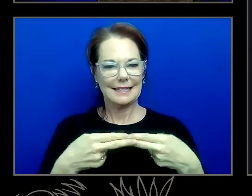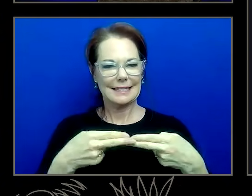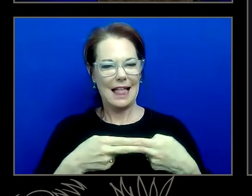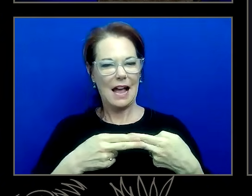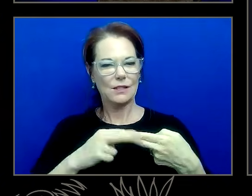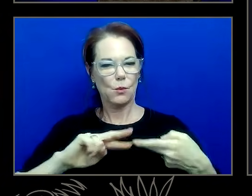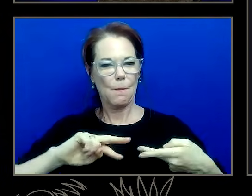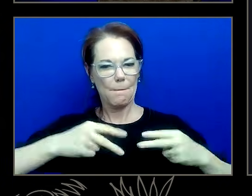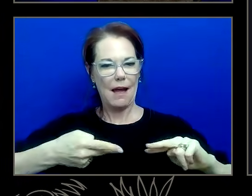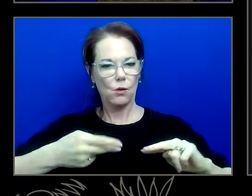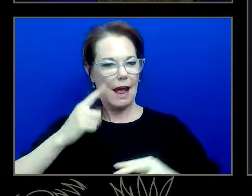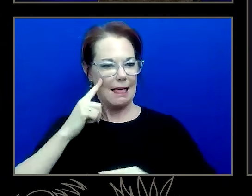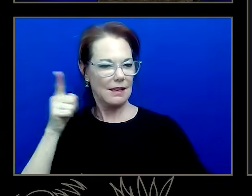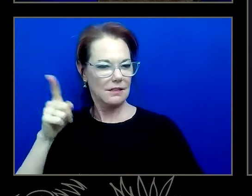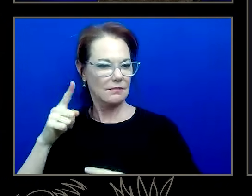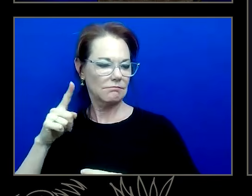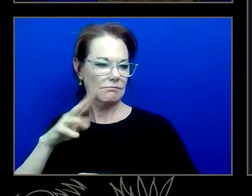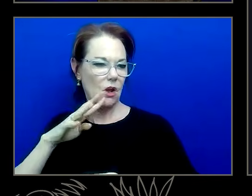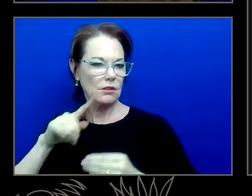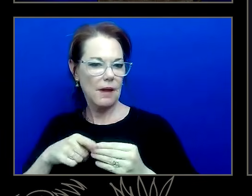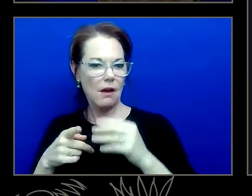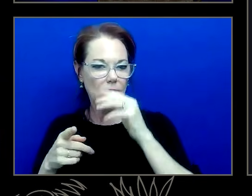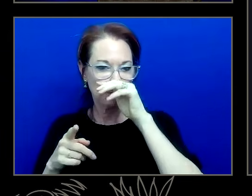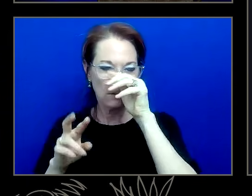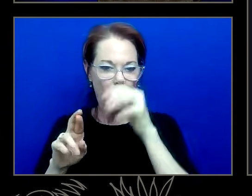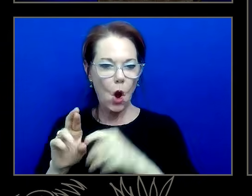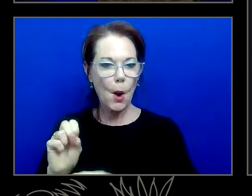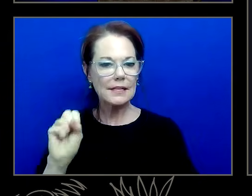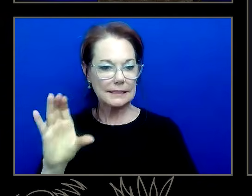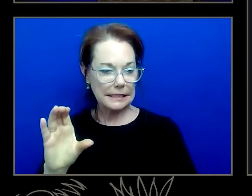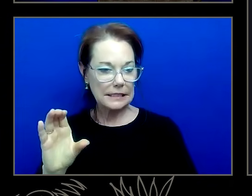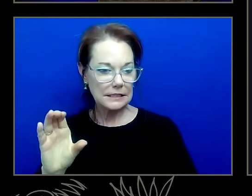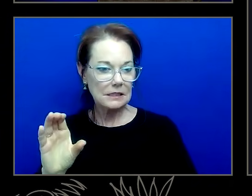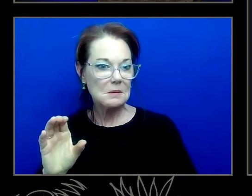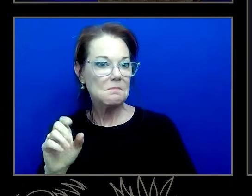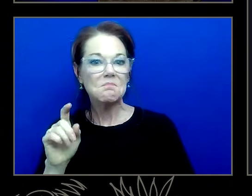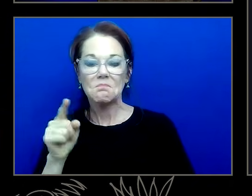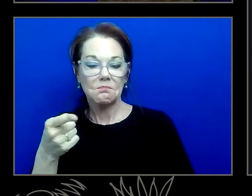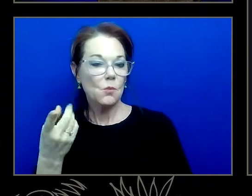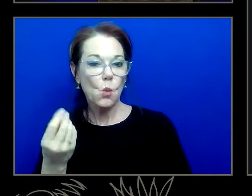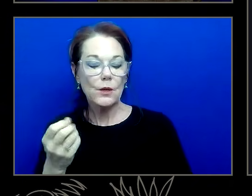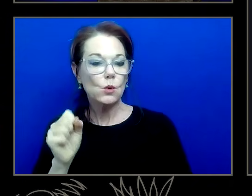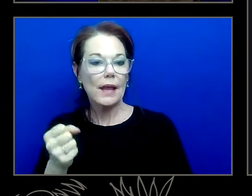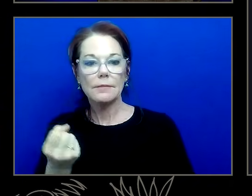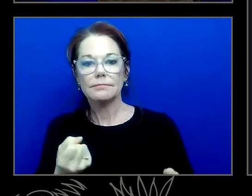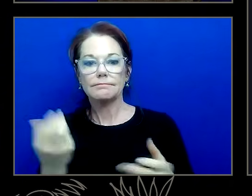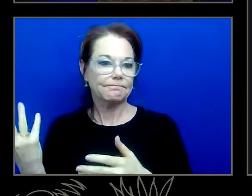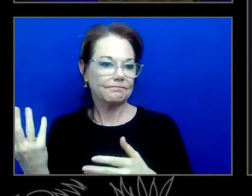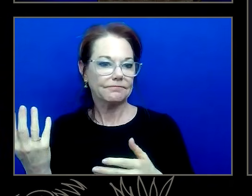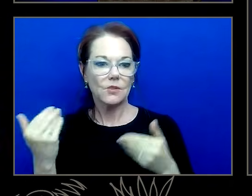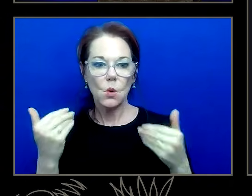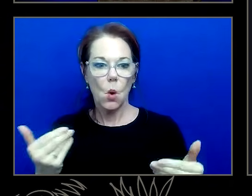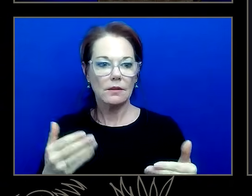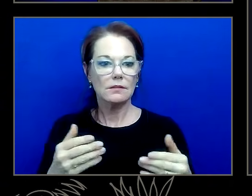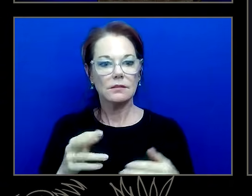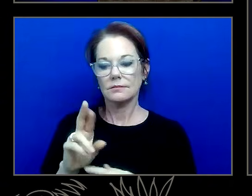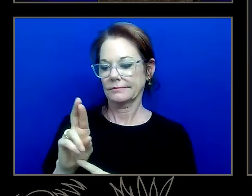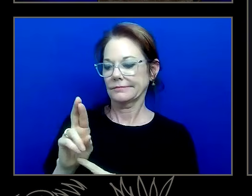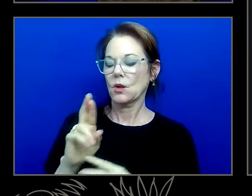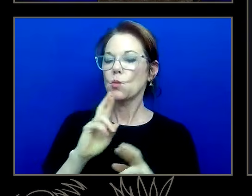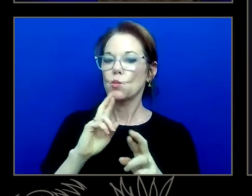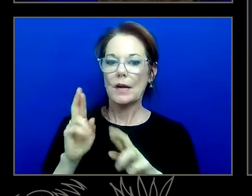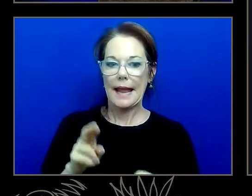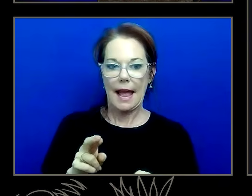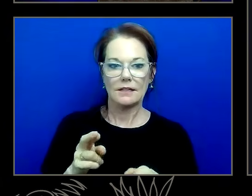about RSCs, where you could essentially just get rid of all of that, embrace RSCs, and which stands for React Server